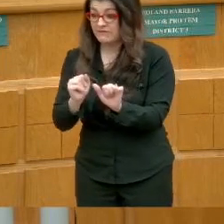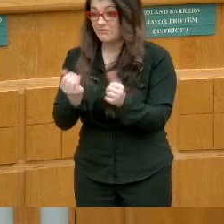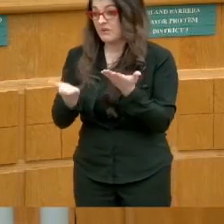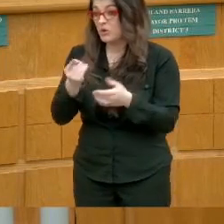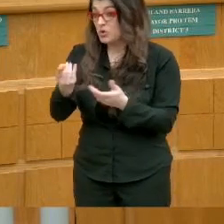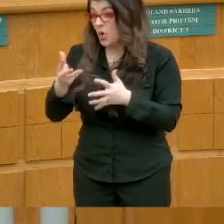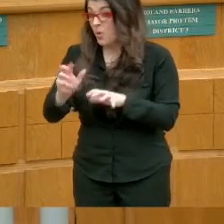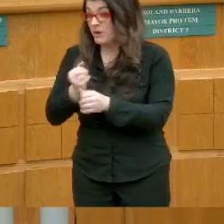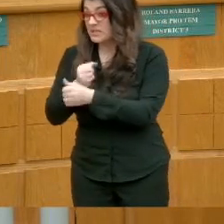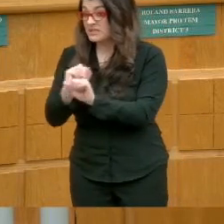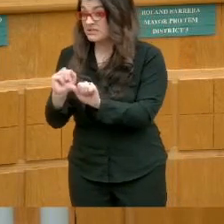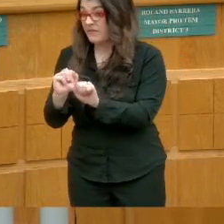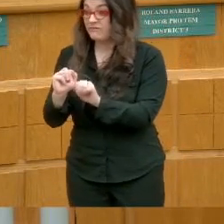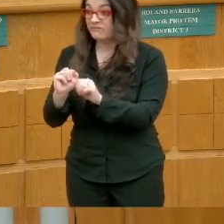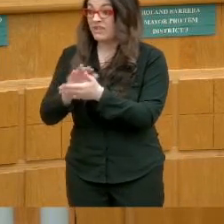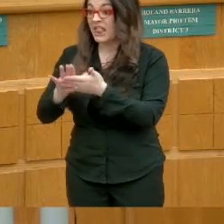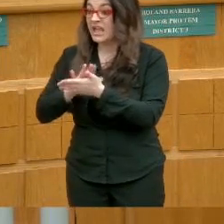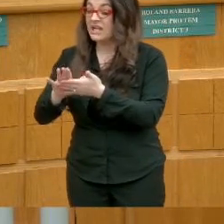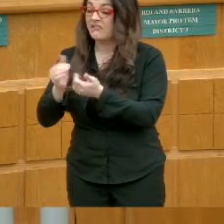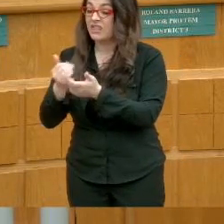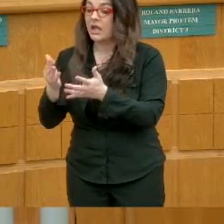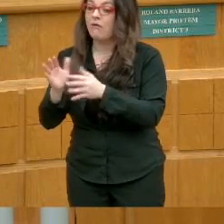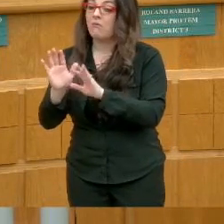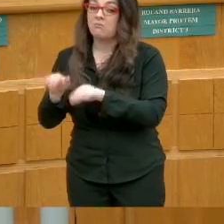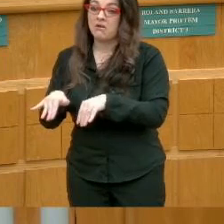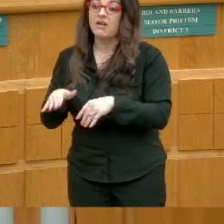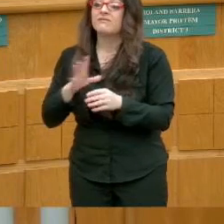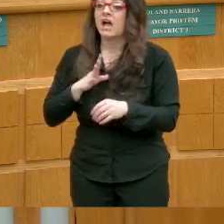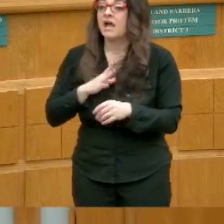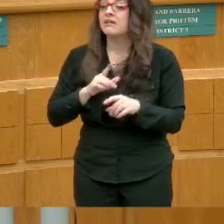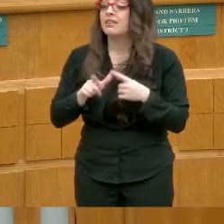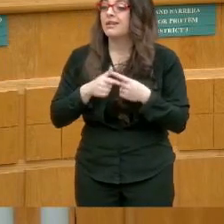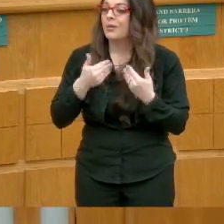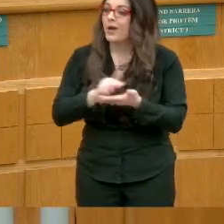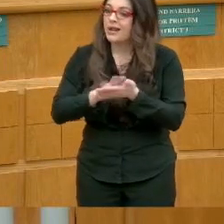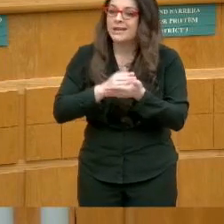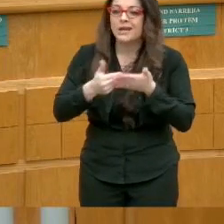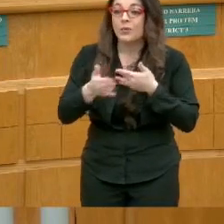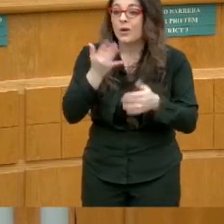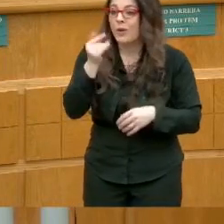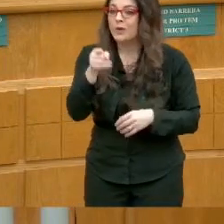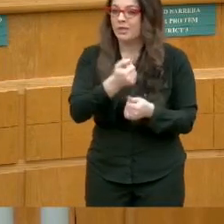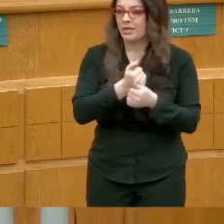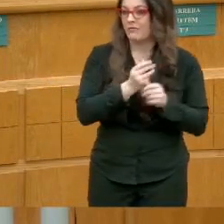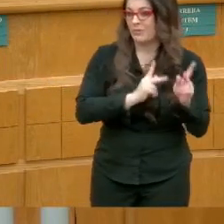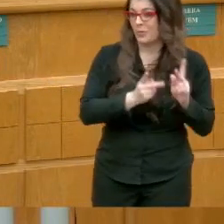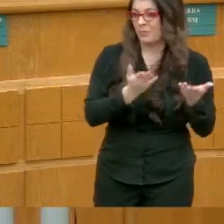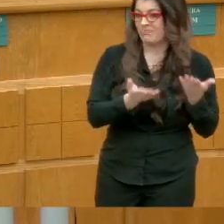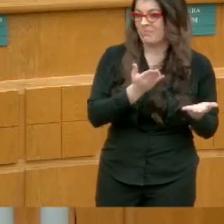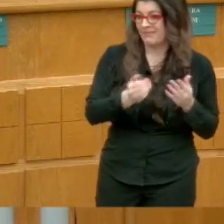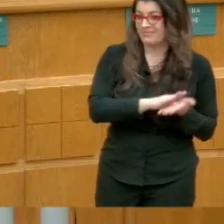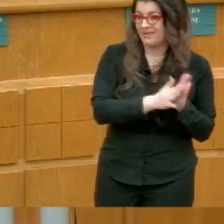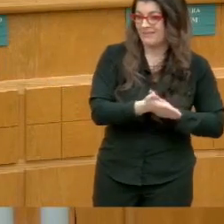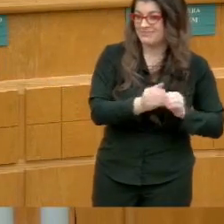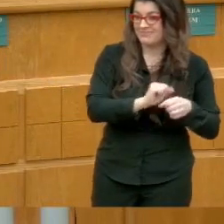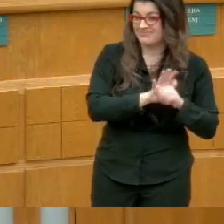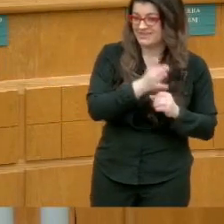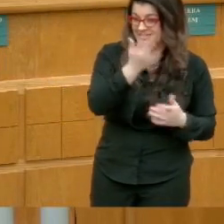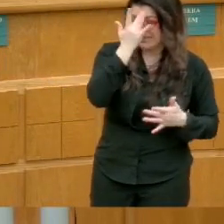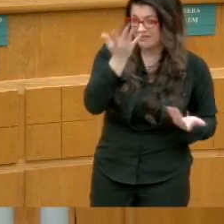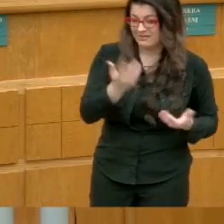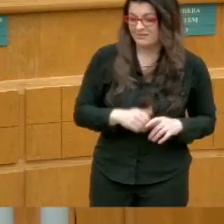love. Continue to stay home as much as possible, especially those vulnerable populations that we've talked